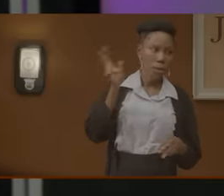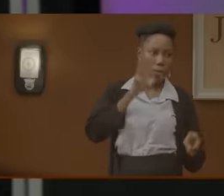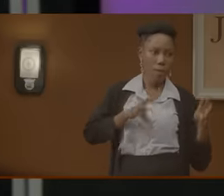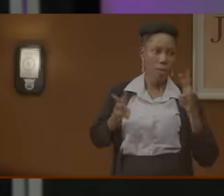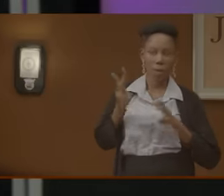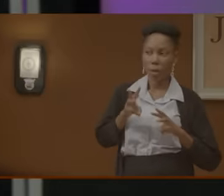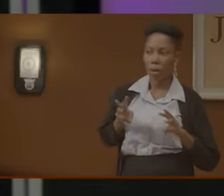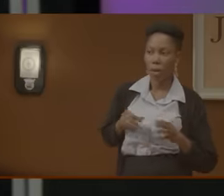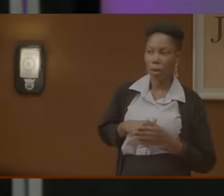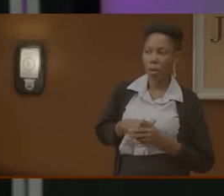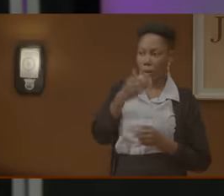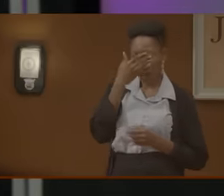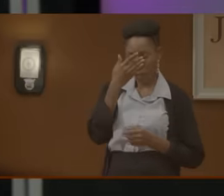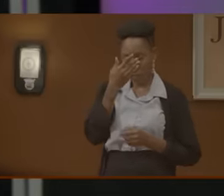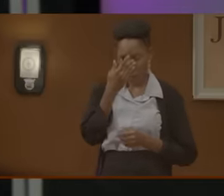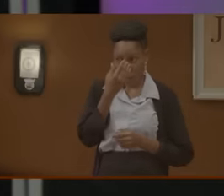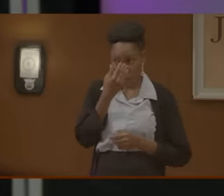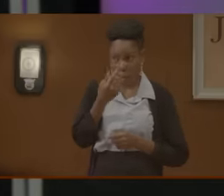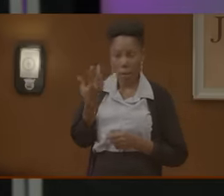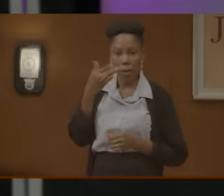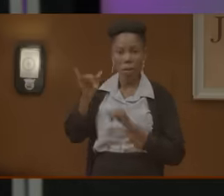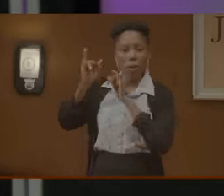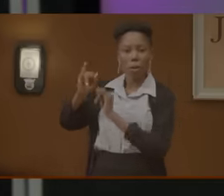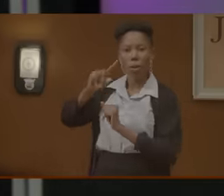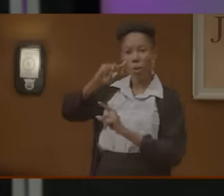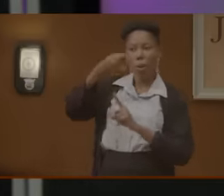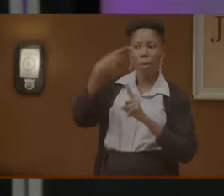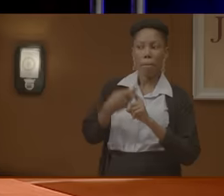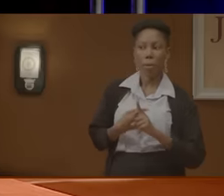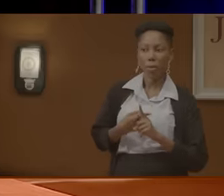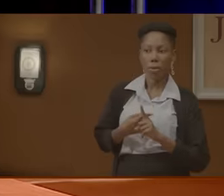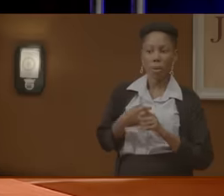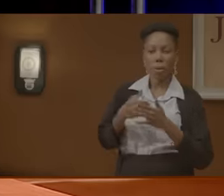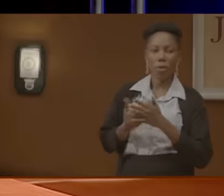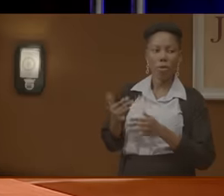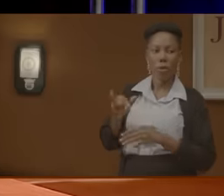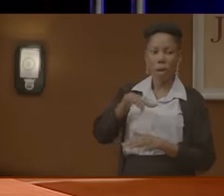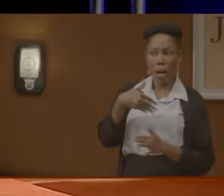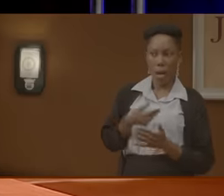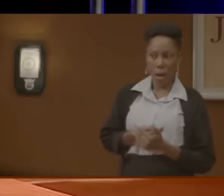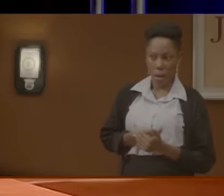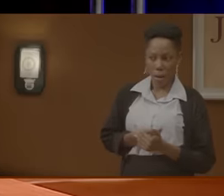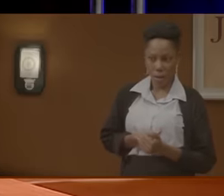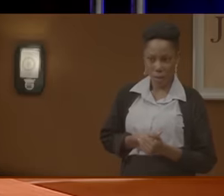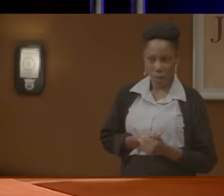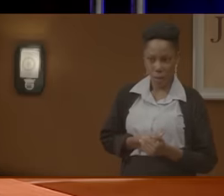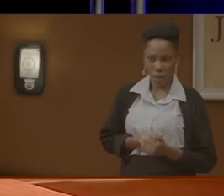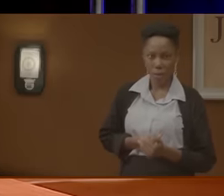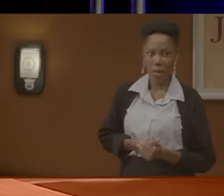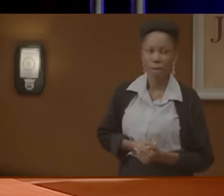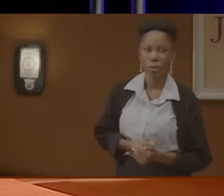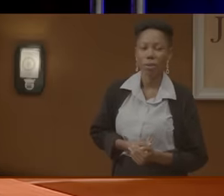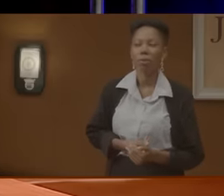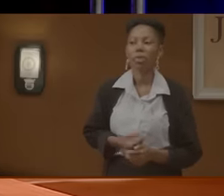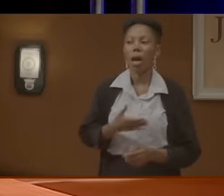When did they come back? They didn't come back immediately. They spent 1 month before they come back. I don't close my eye. I think